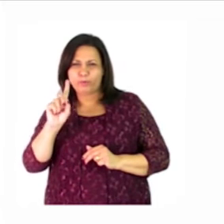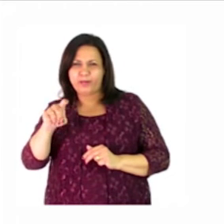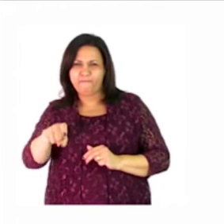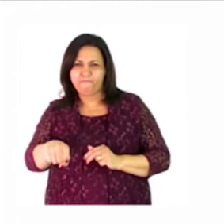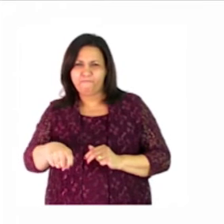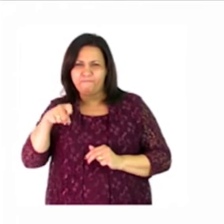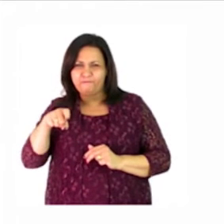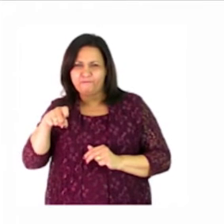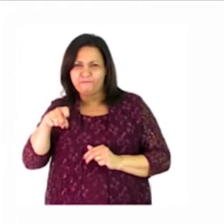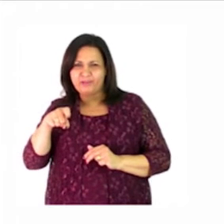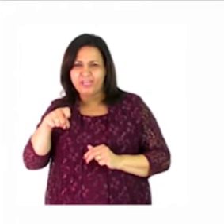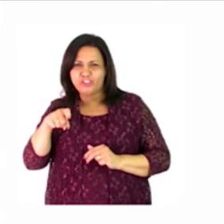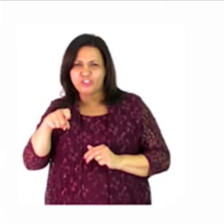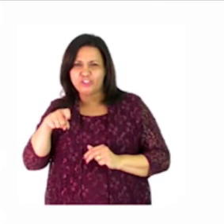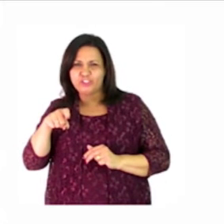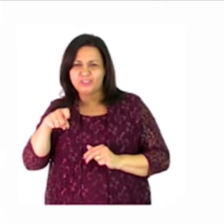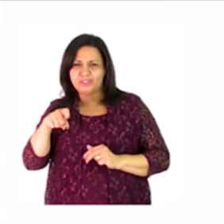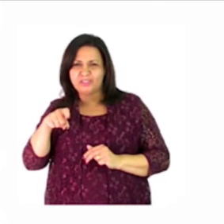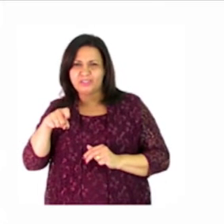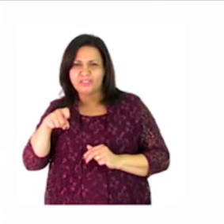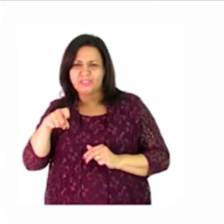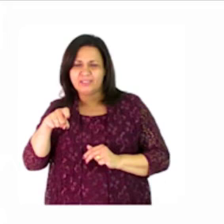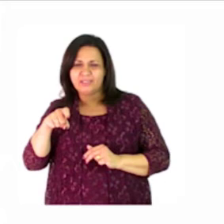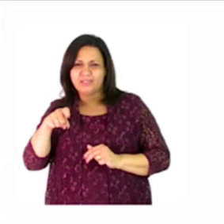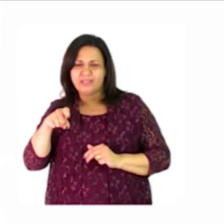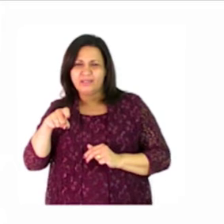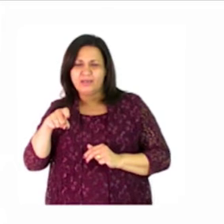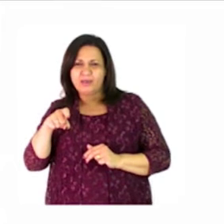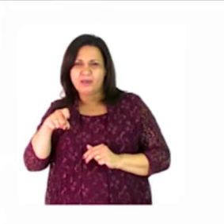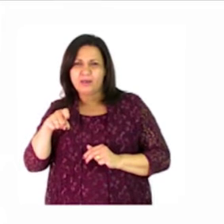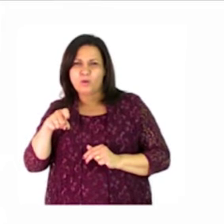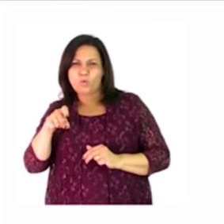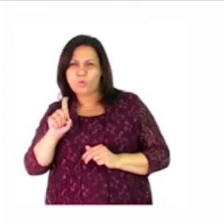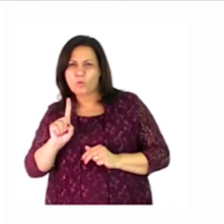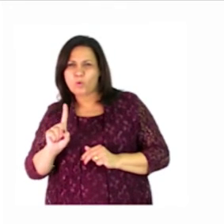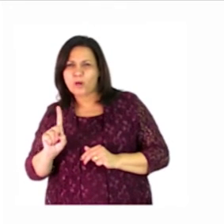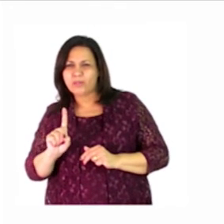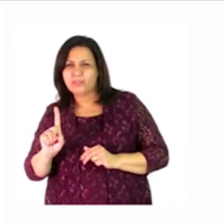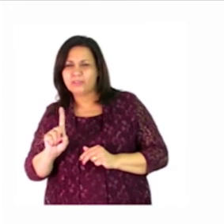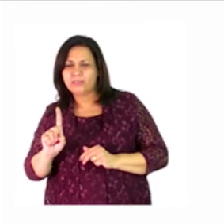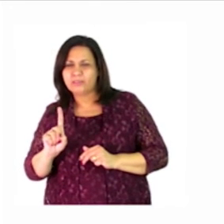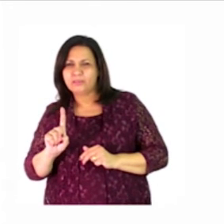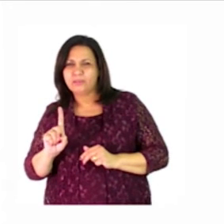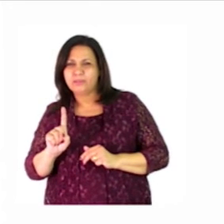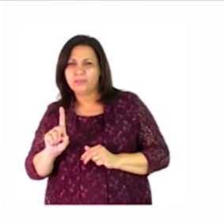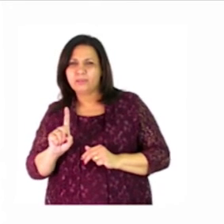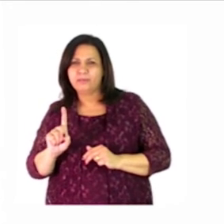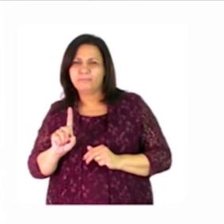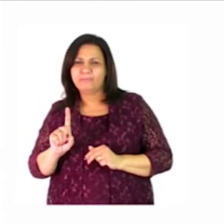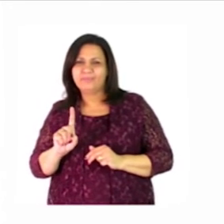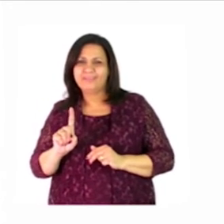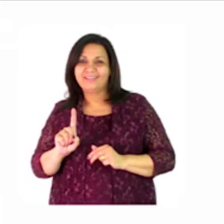see what Bobby is going to catch. Yes, you